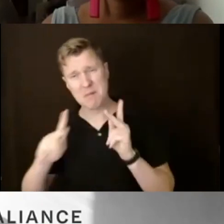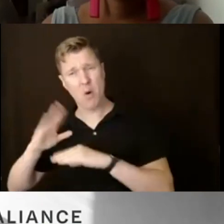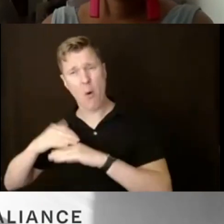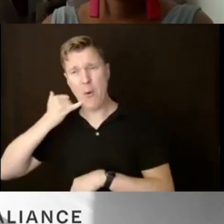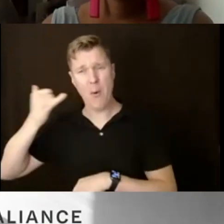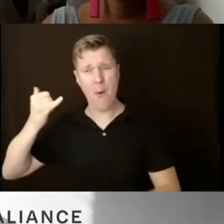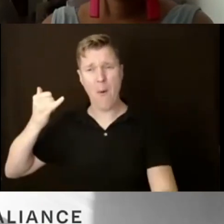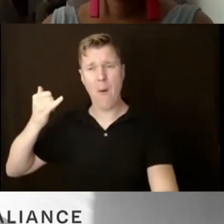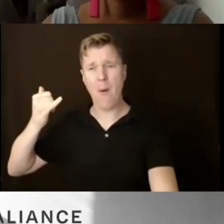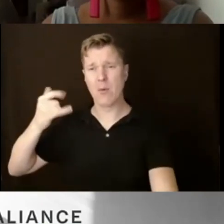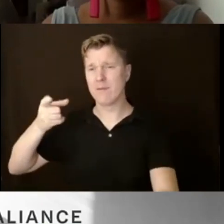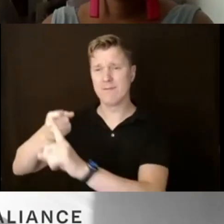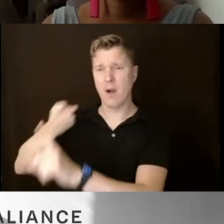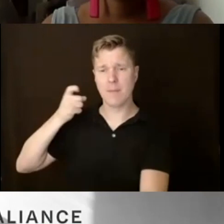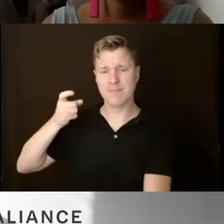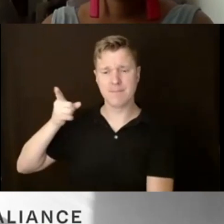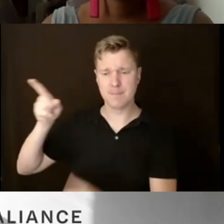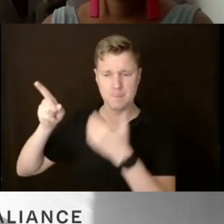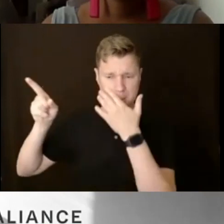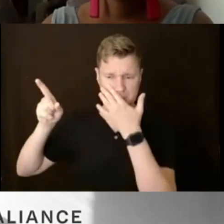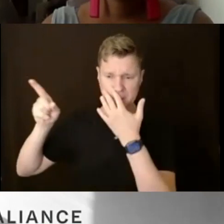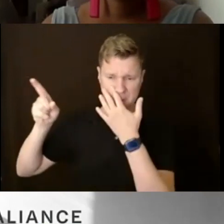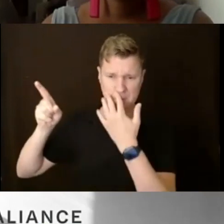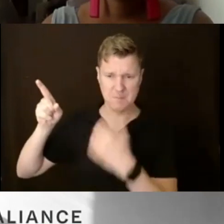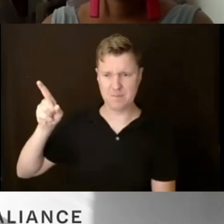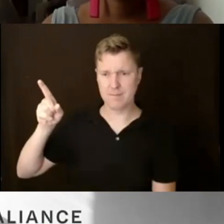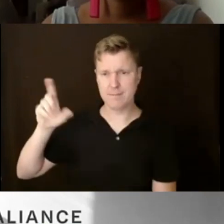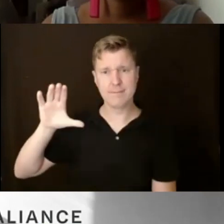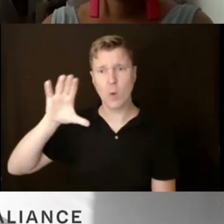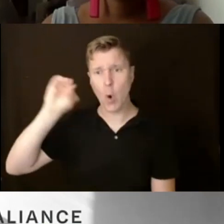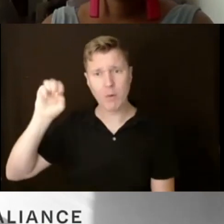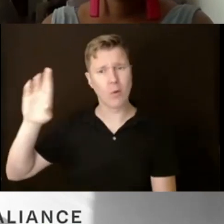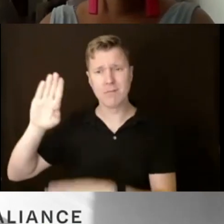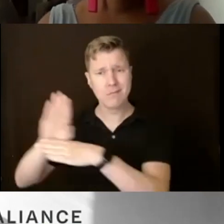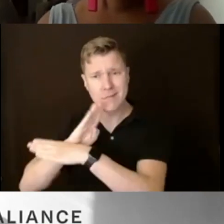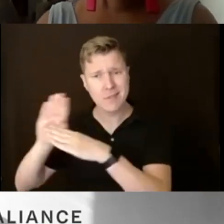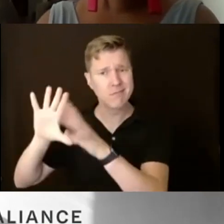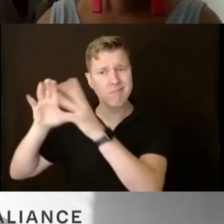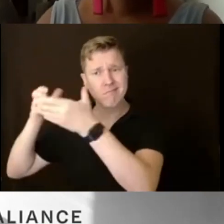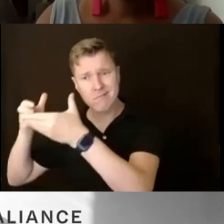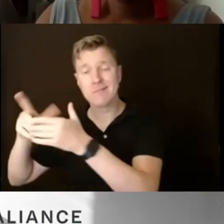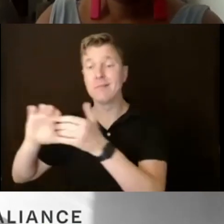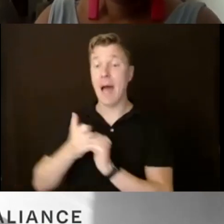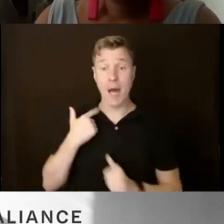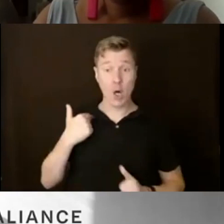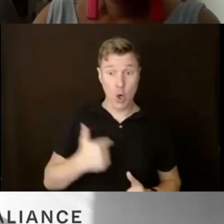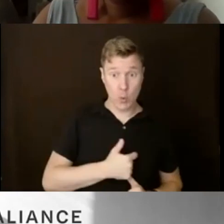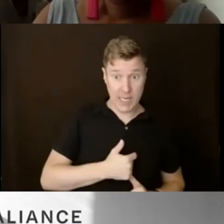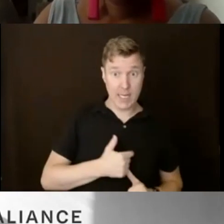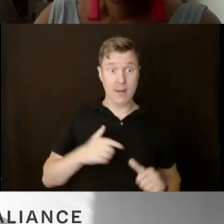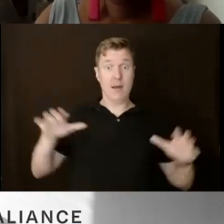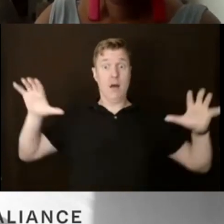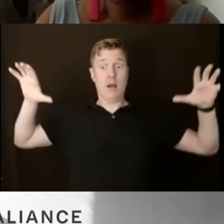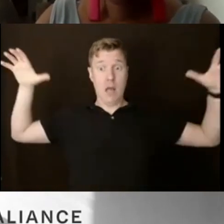from, that are not from within the field, that are from the corporate or business sectors, how do we then come together